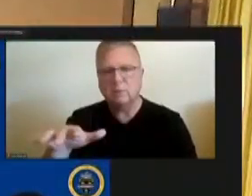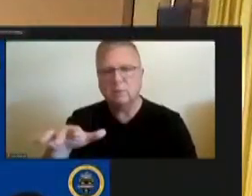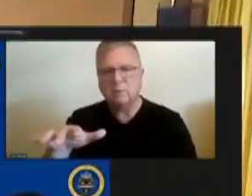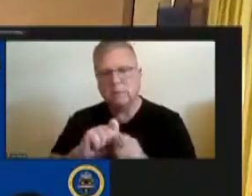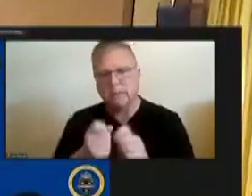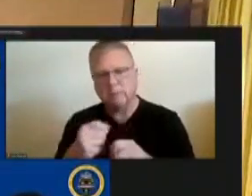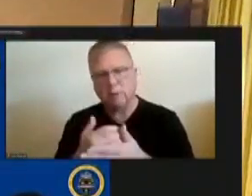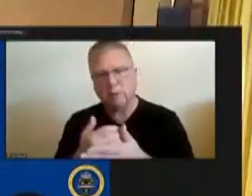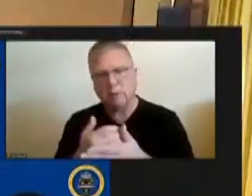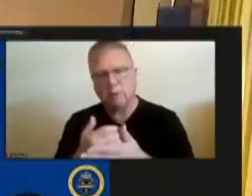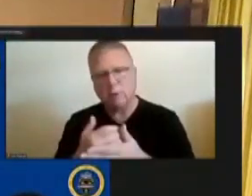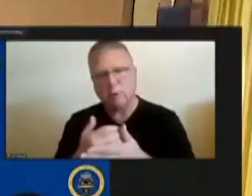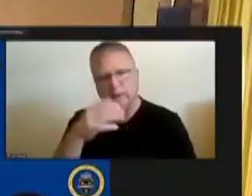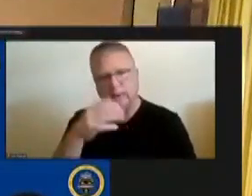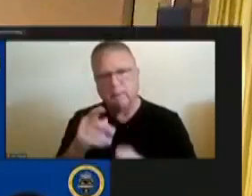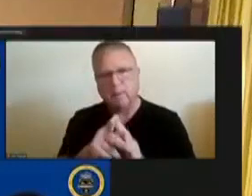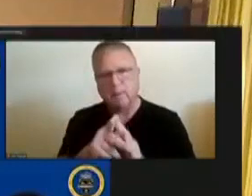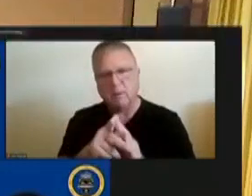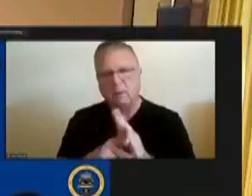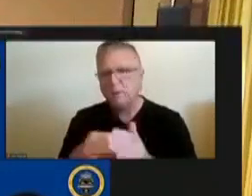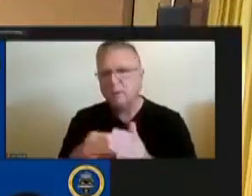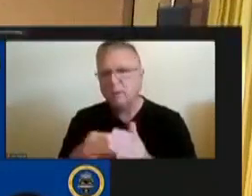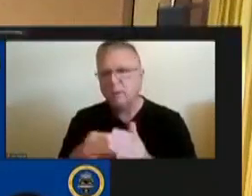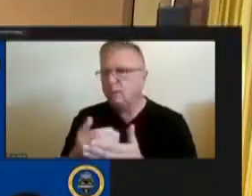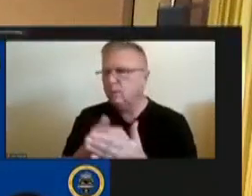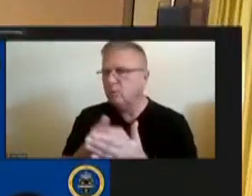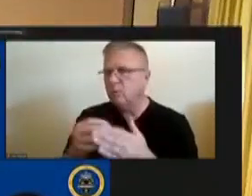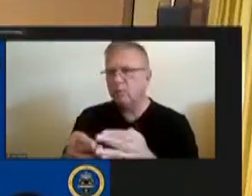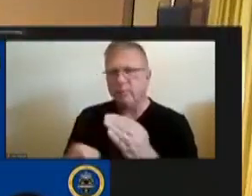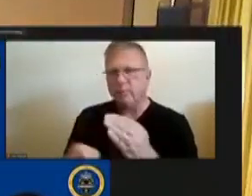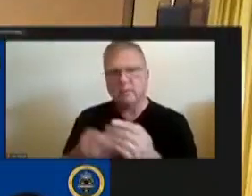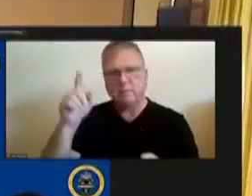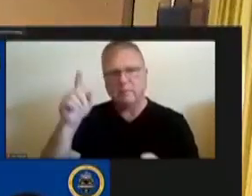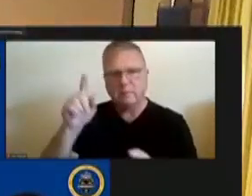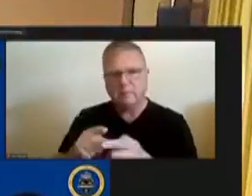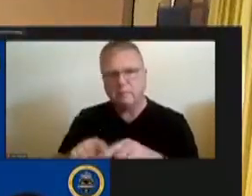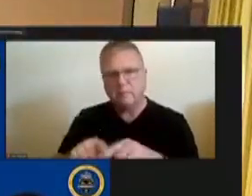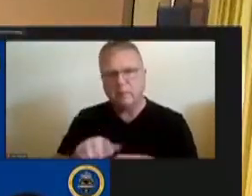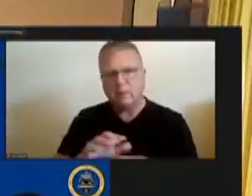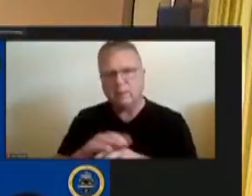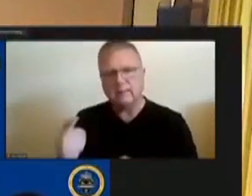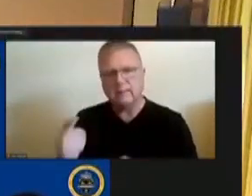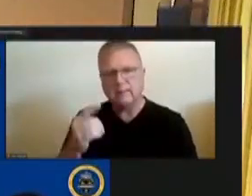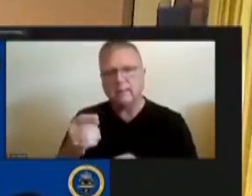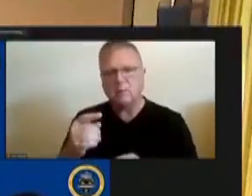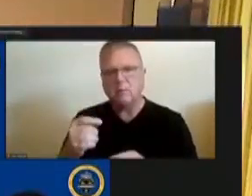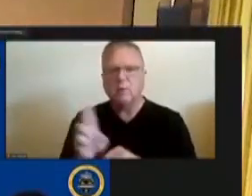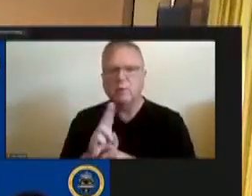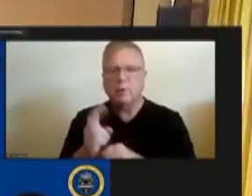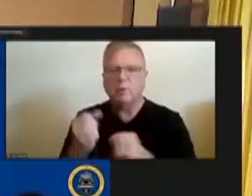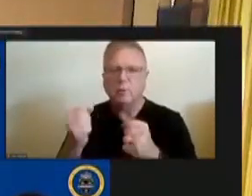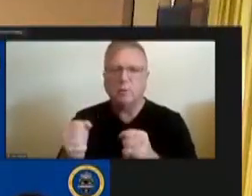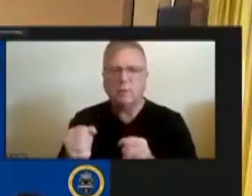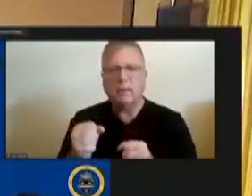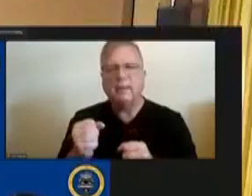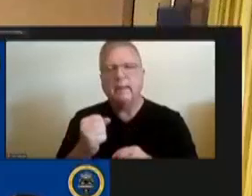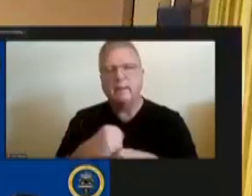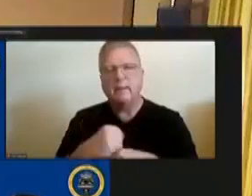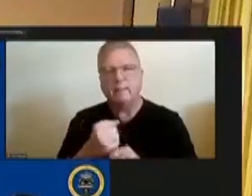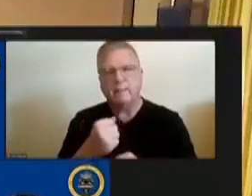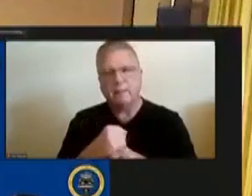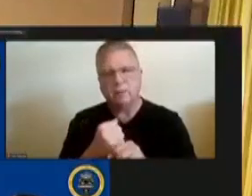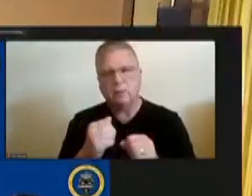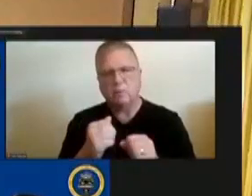and priorities, this and future amendments decreasing reliance on single occupancy vehicles are necessary to ensure sustainable and equitable